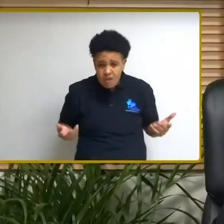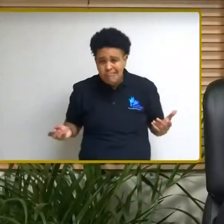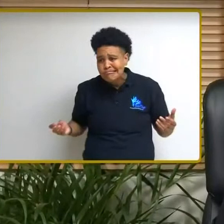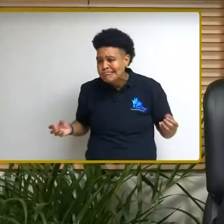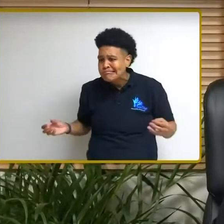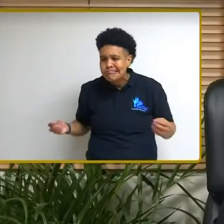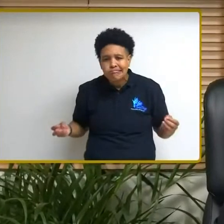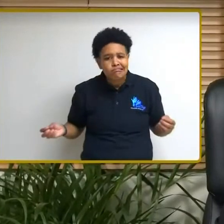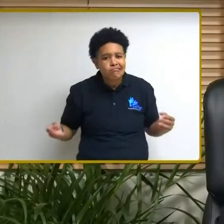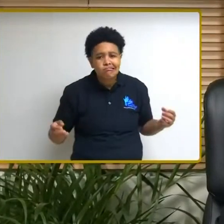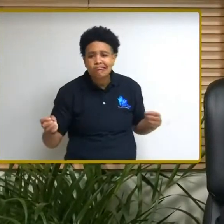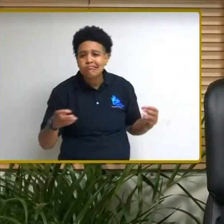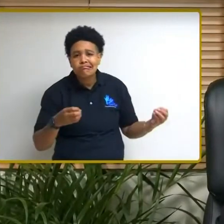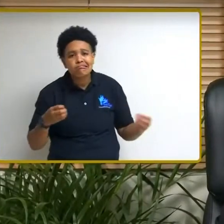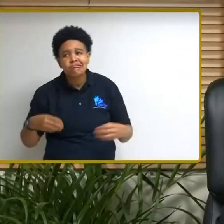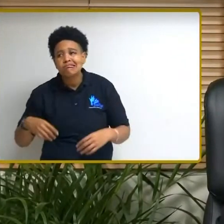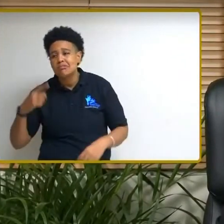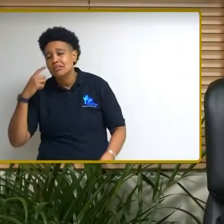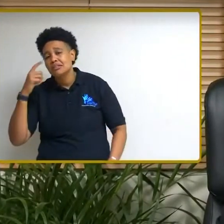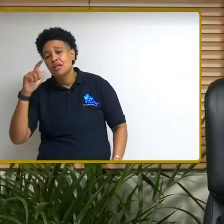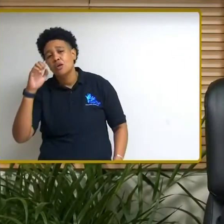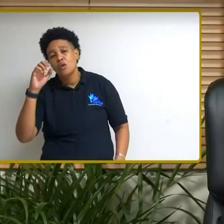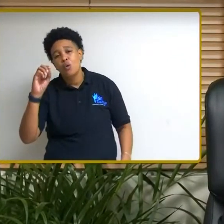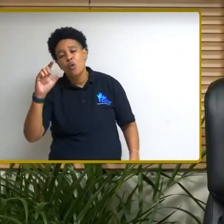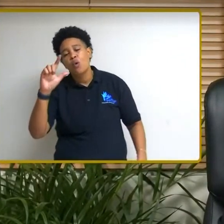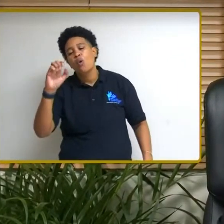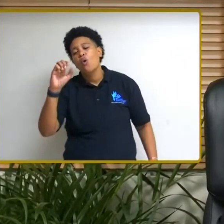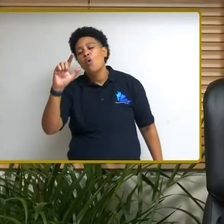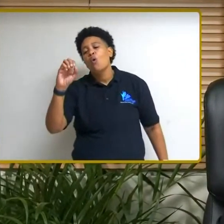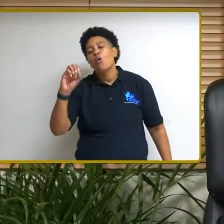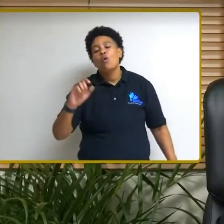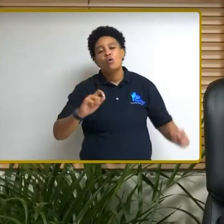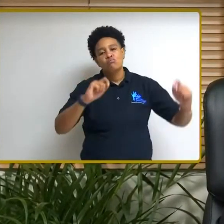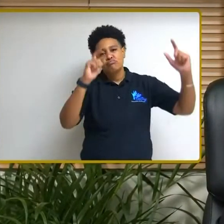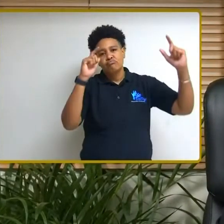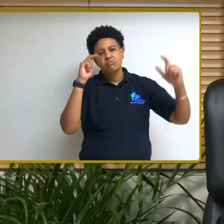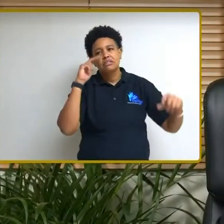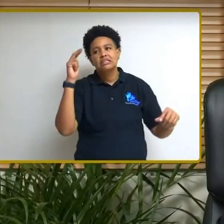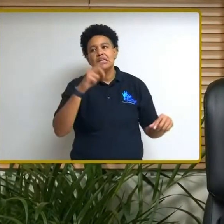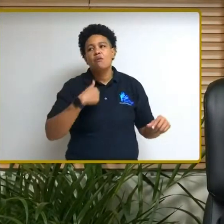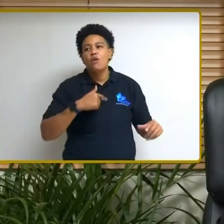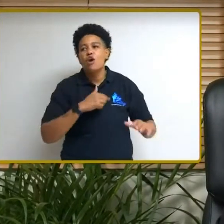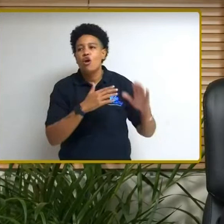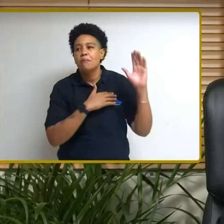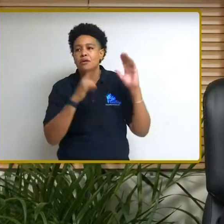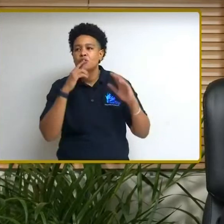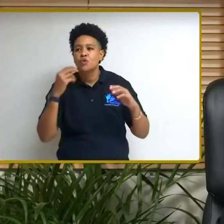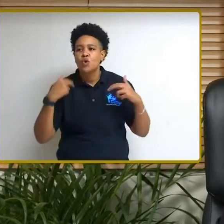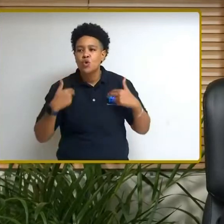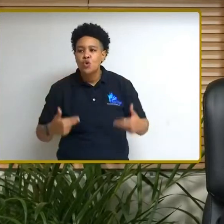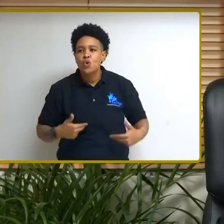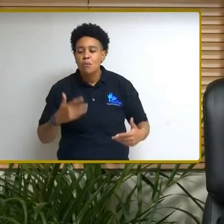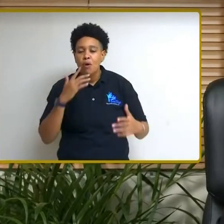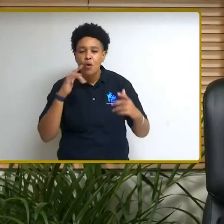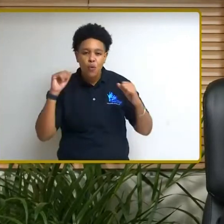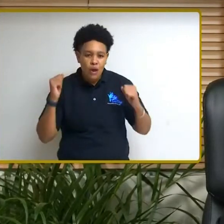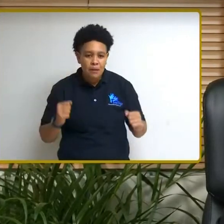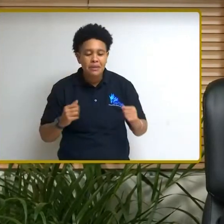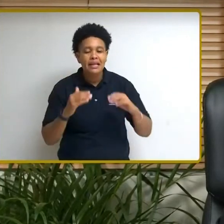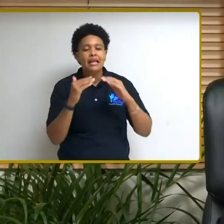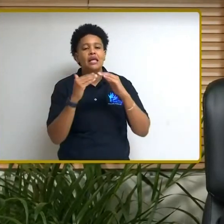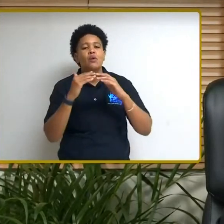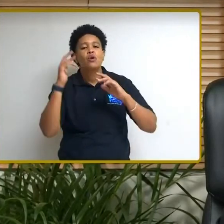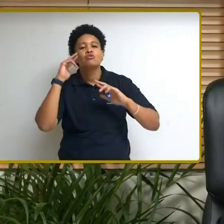on the screen, we are committed to the human well-being, the equal respect, the national equity,